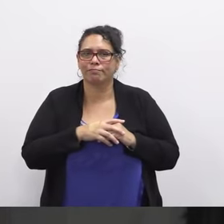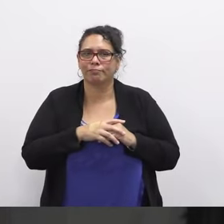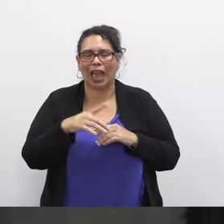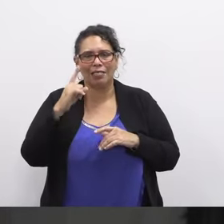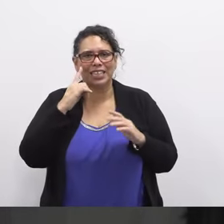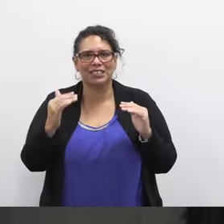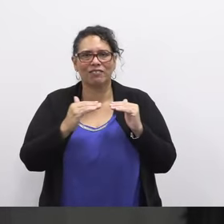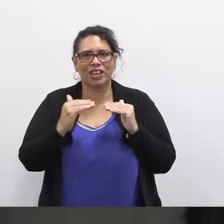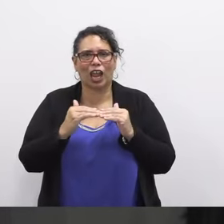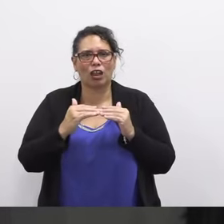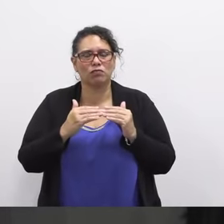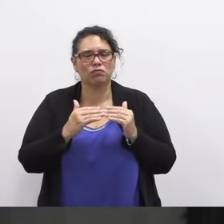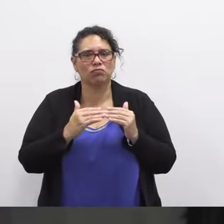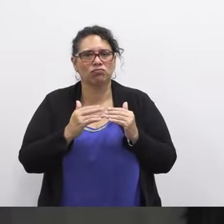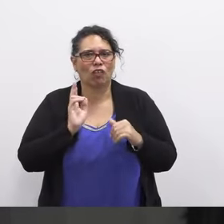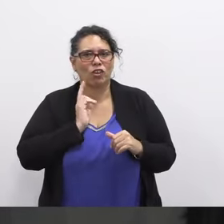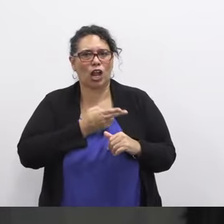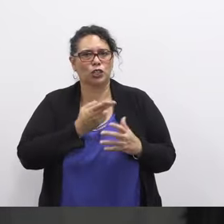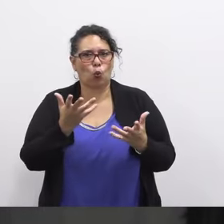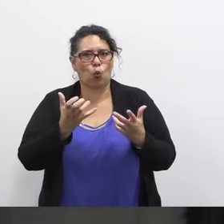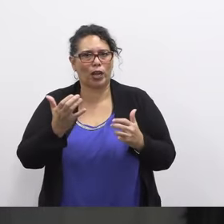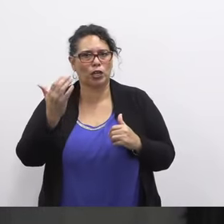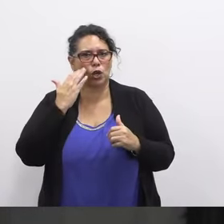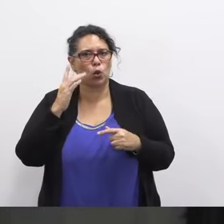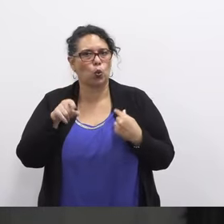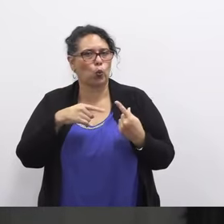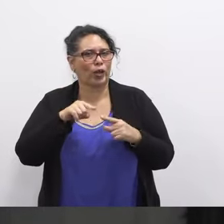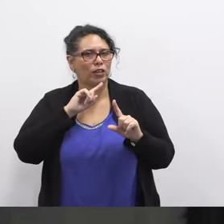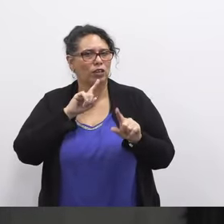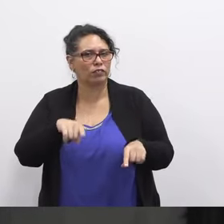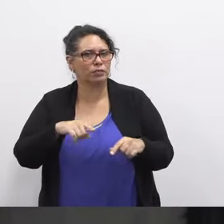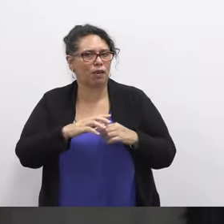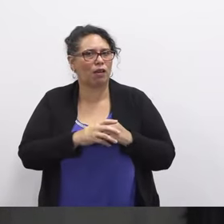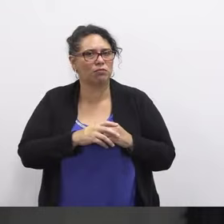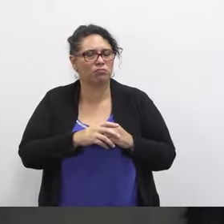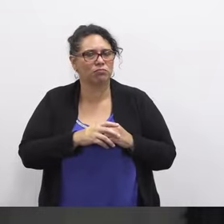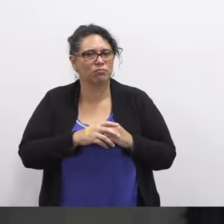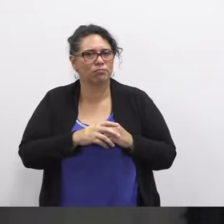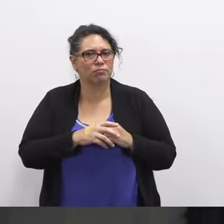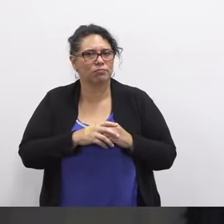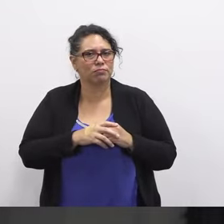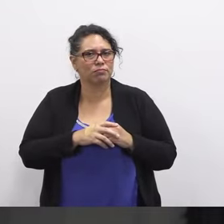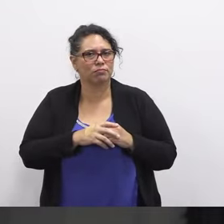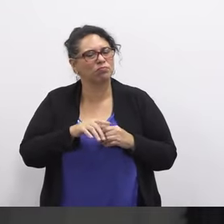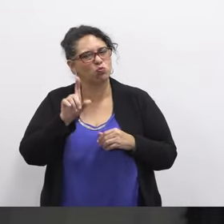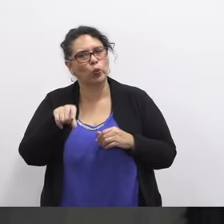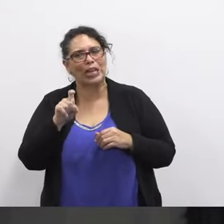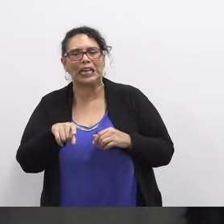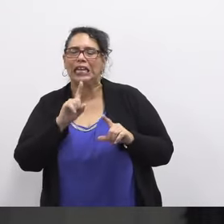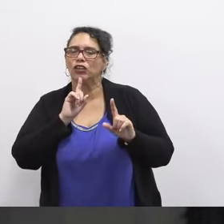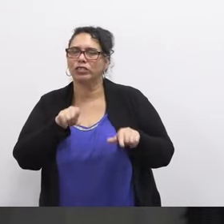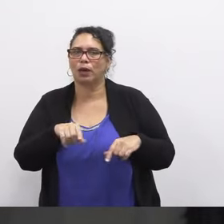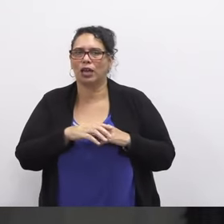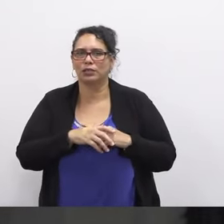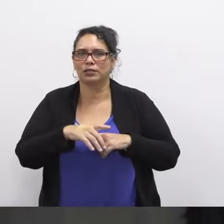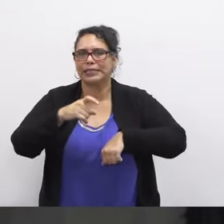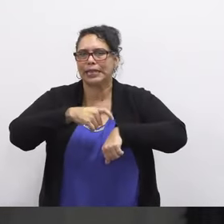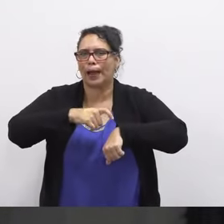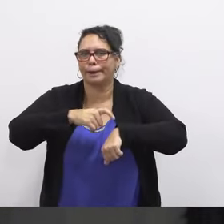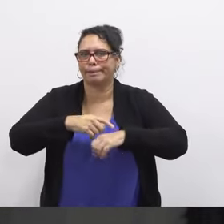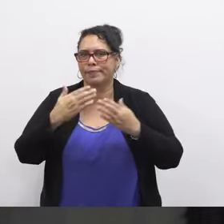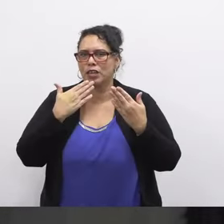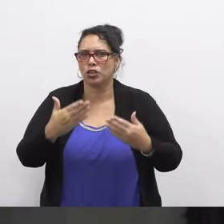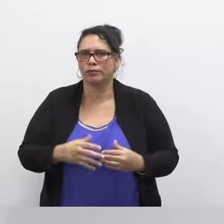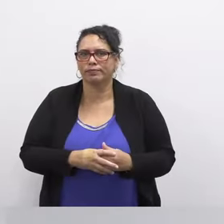fair for us to want to know, when are you going to respond? We need a response. It's time. Thank